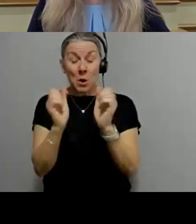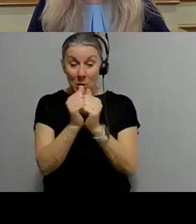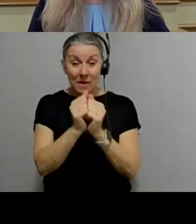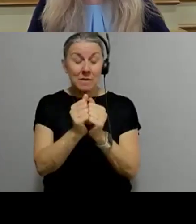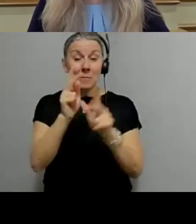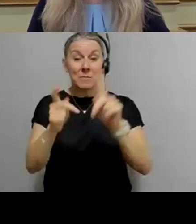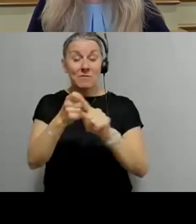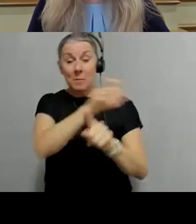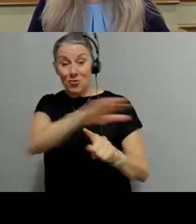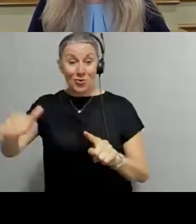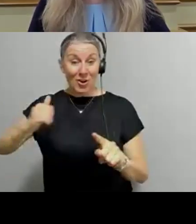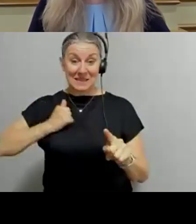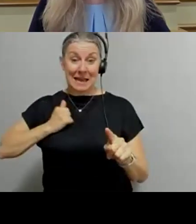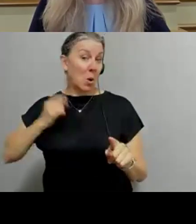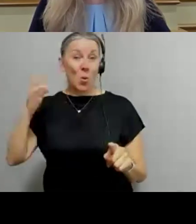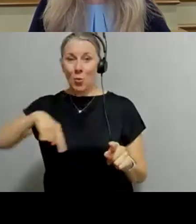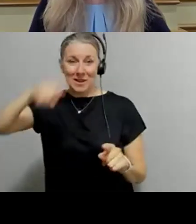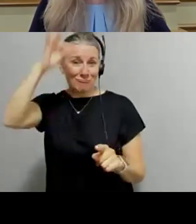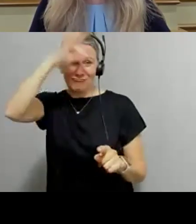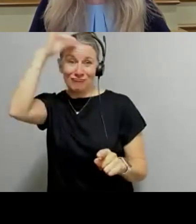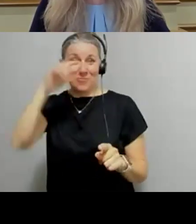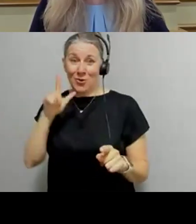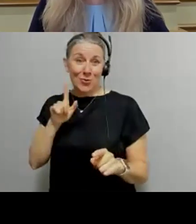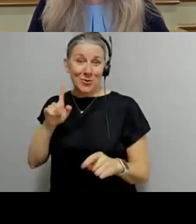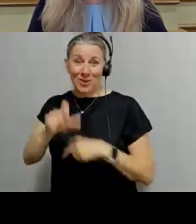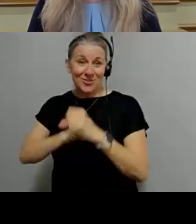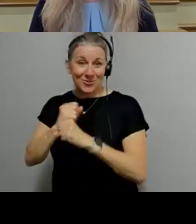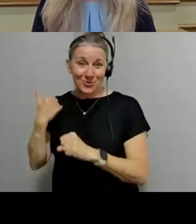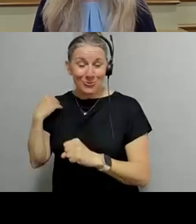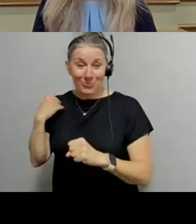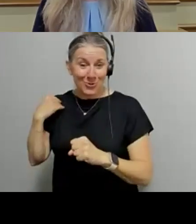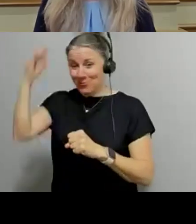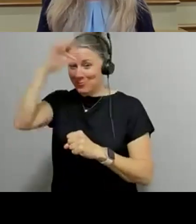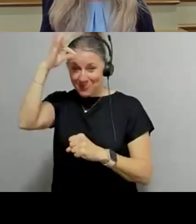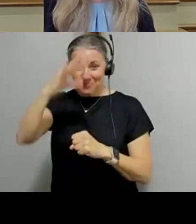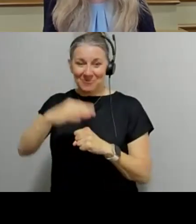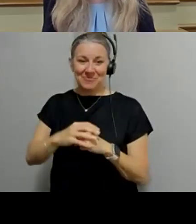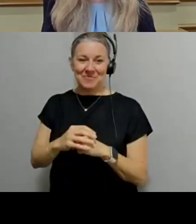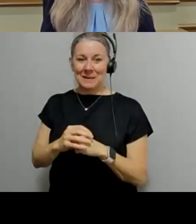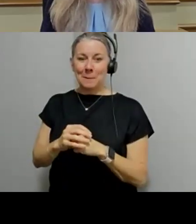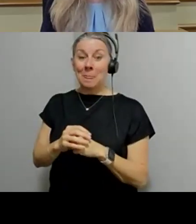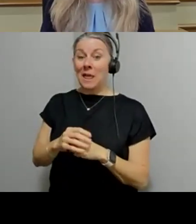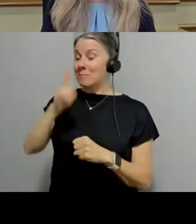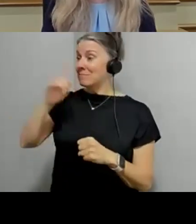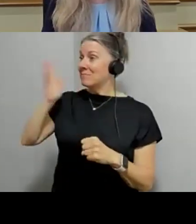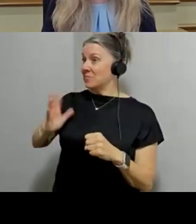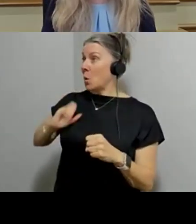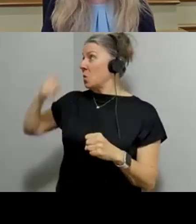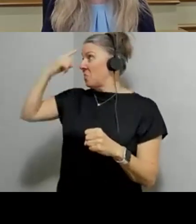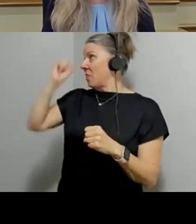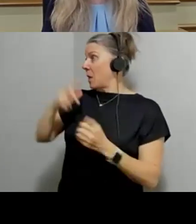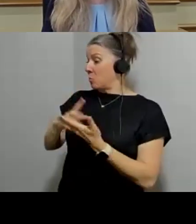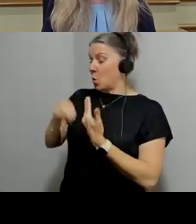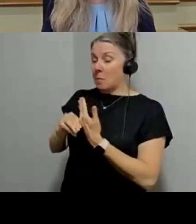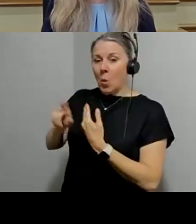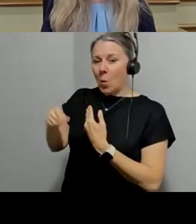and that it would become an active program across the entire globe. Indeed, we really thought of the program as a method just to get cities and